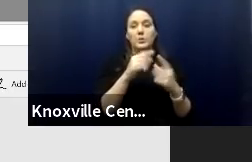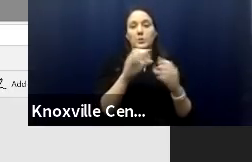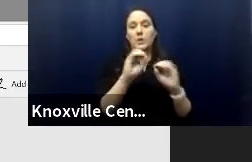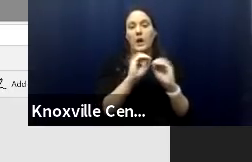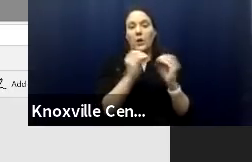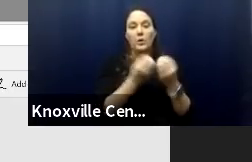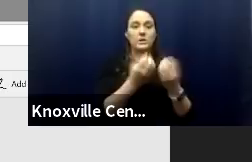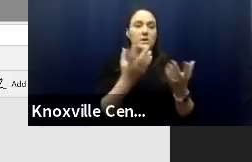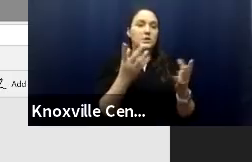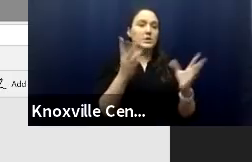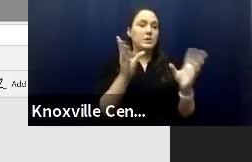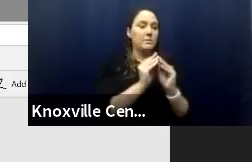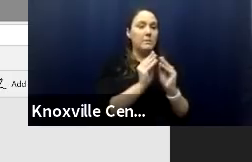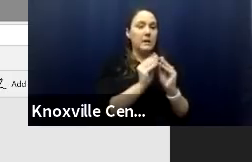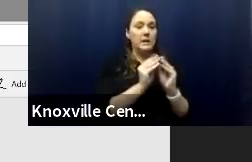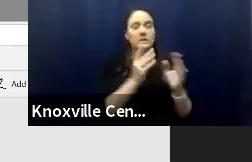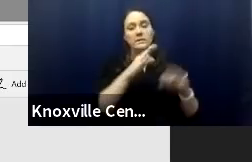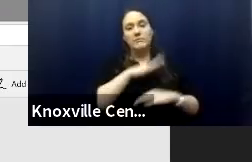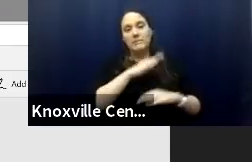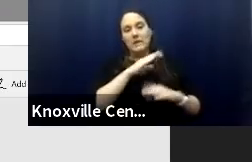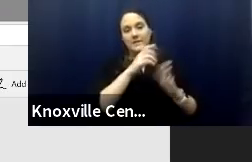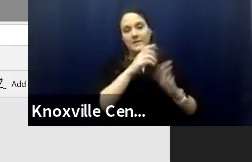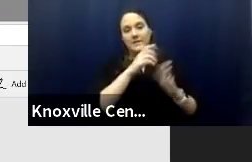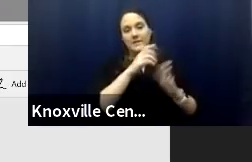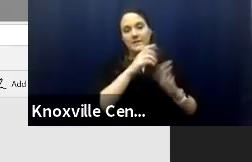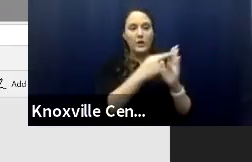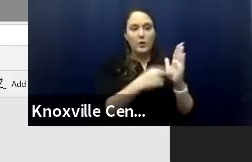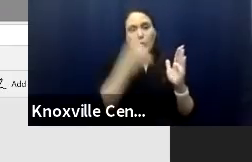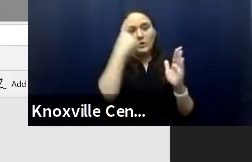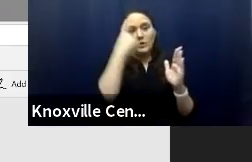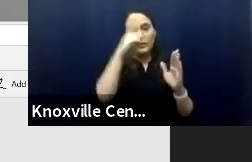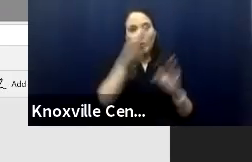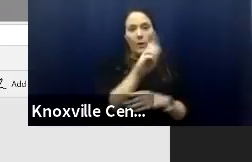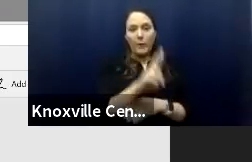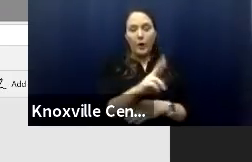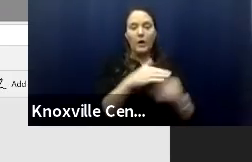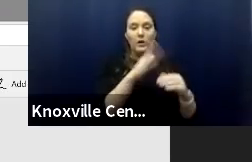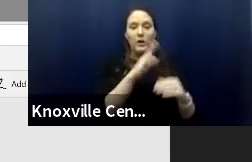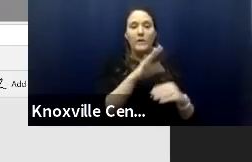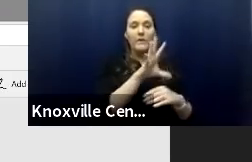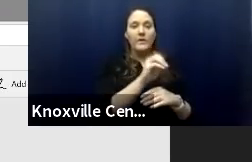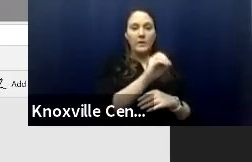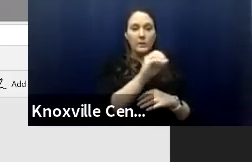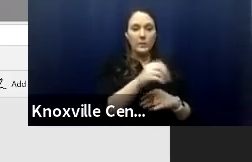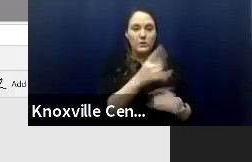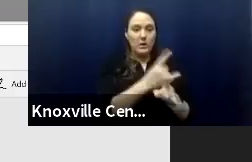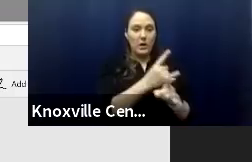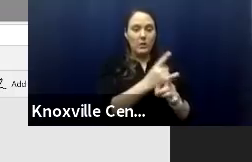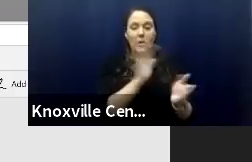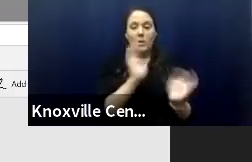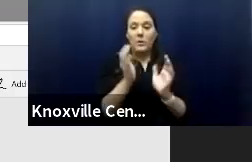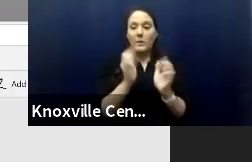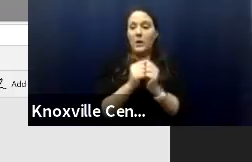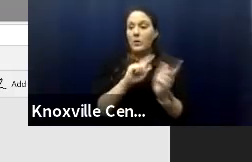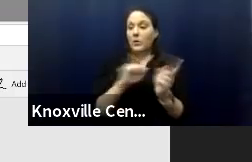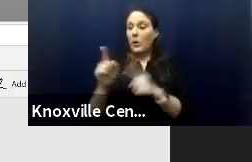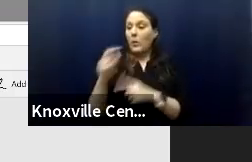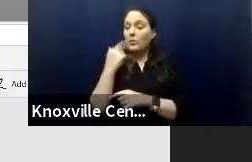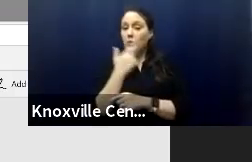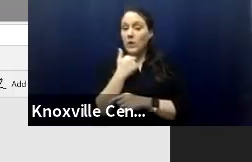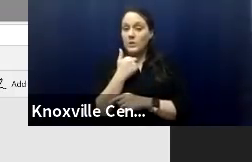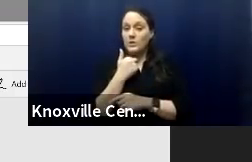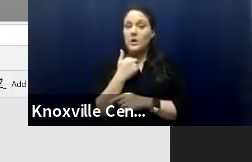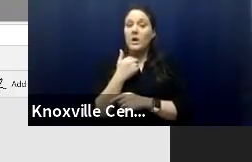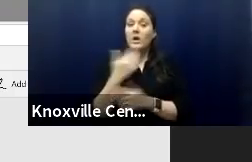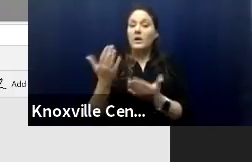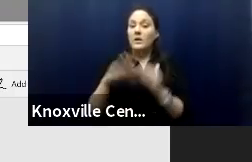meets our criteria of a bar, the greater than 50% alcohol sales, versus somebody going to one of our restaurants that